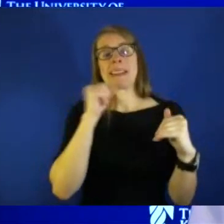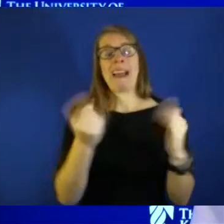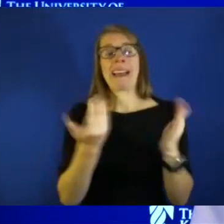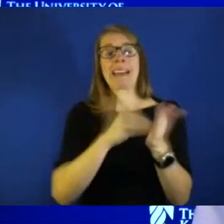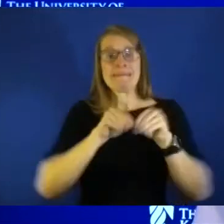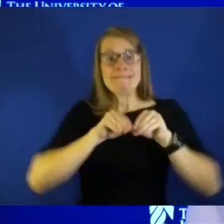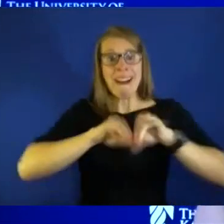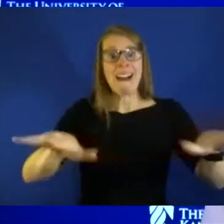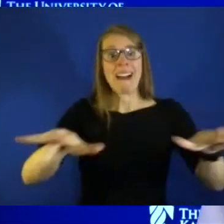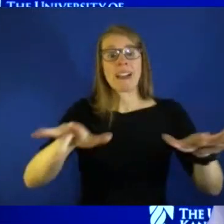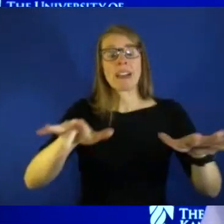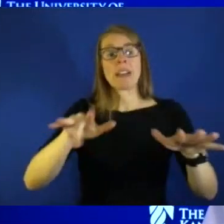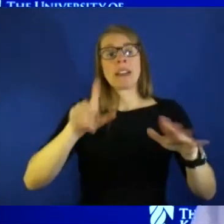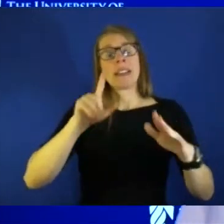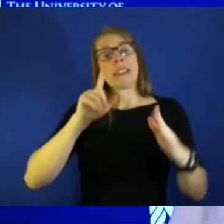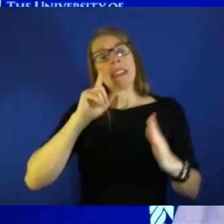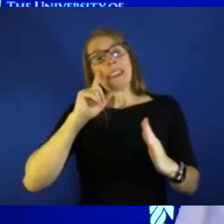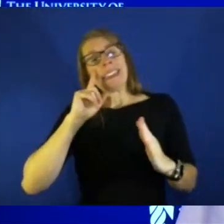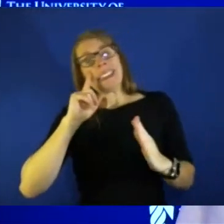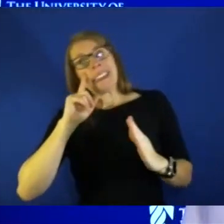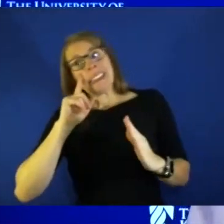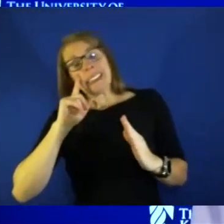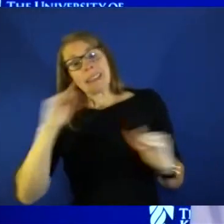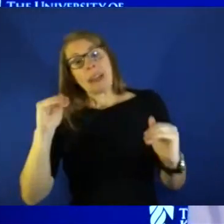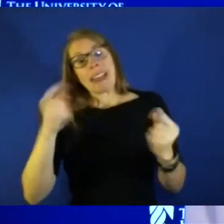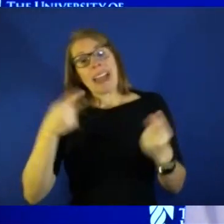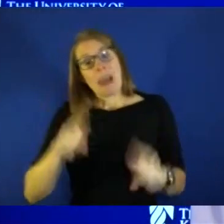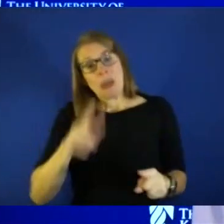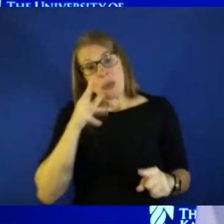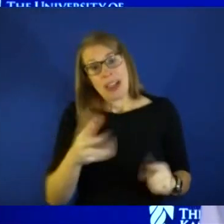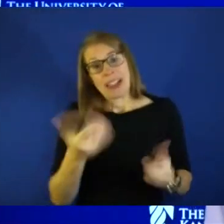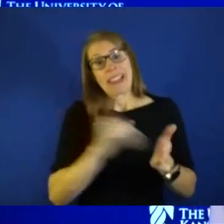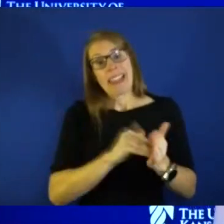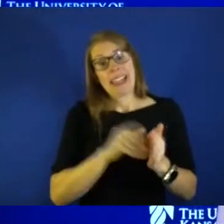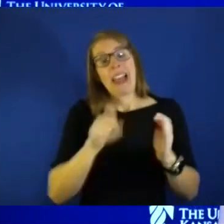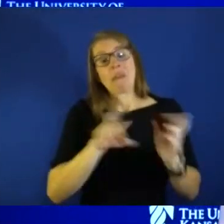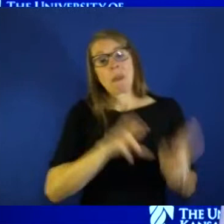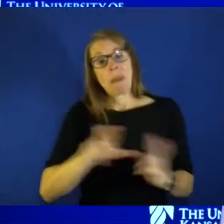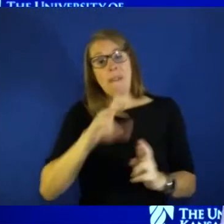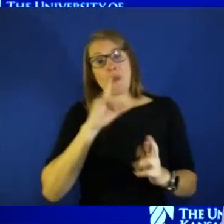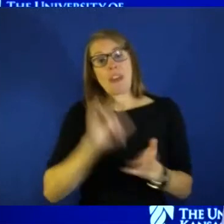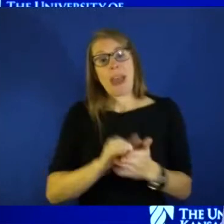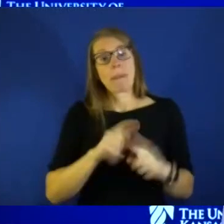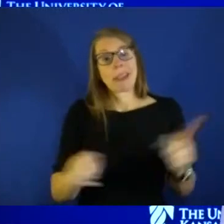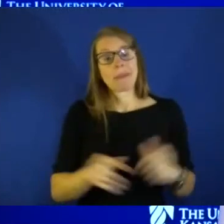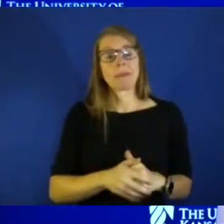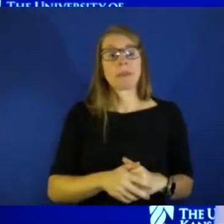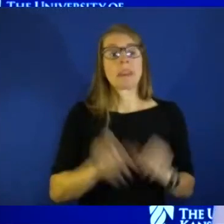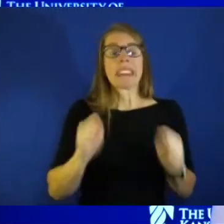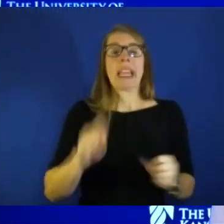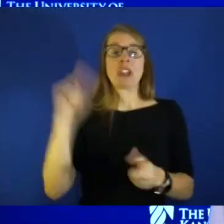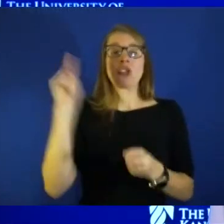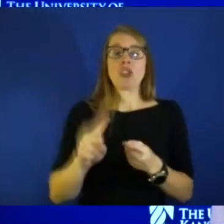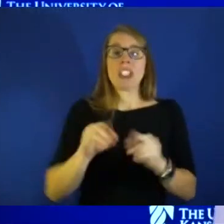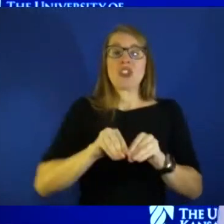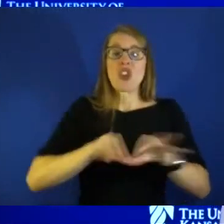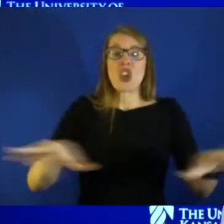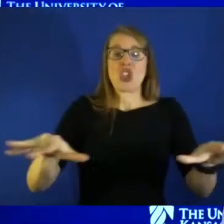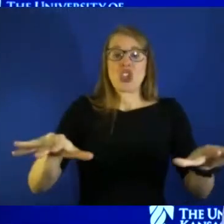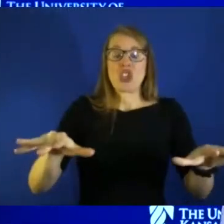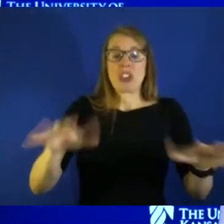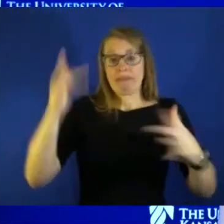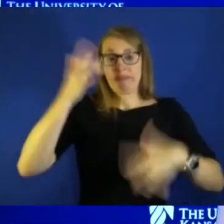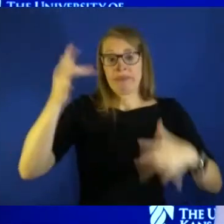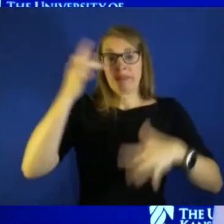that there probably will be. We have to be prepared for that. But we can decrease that surge as much as we possibly can